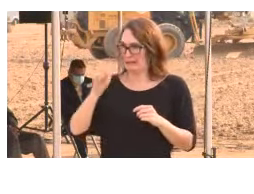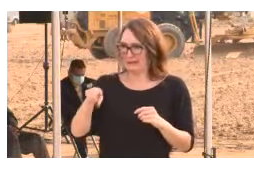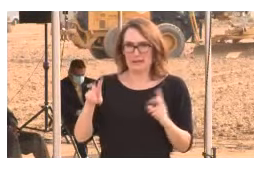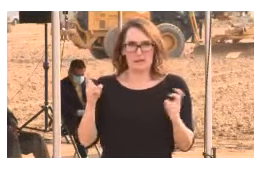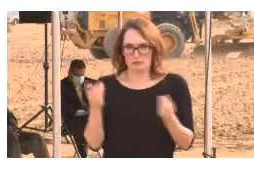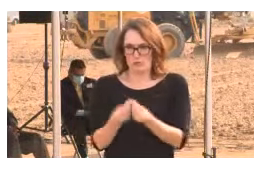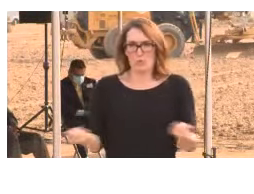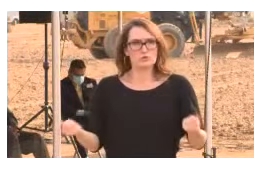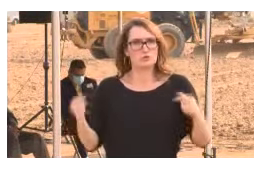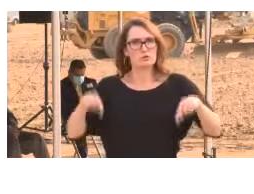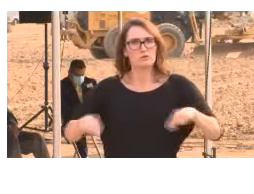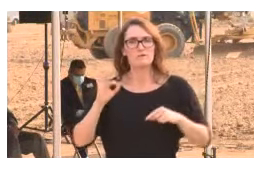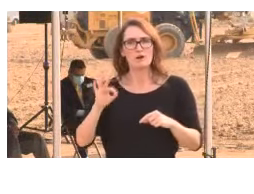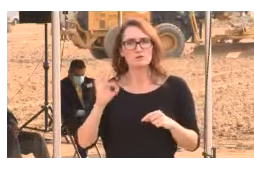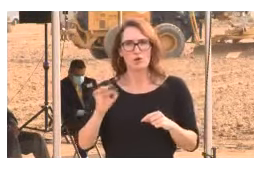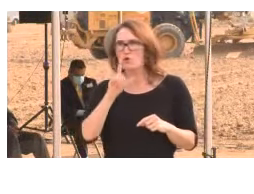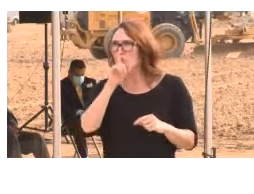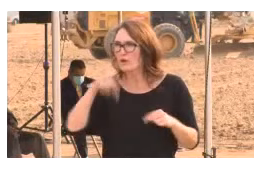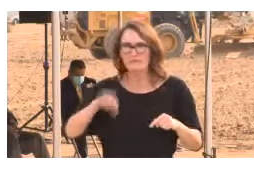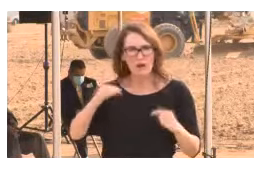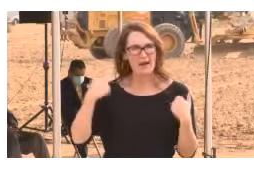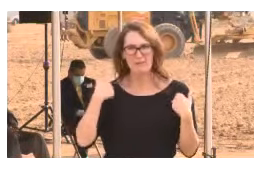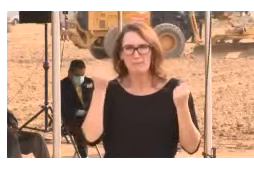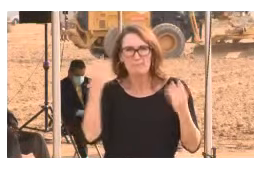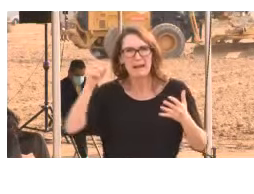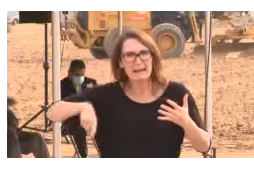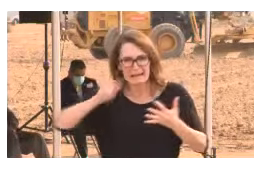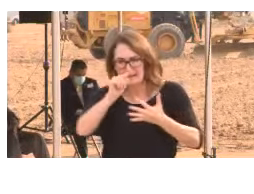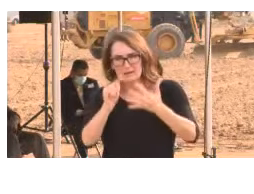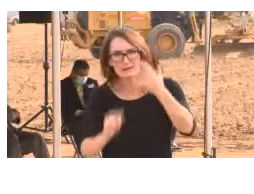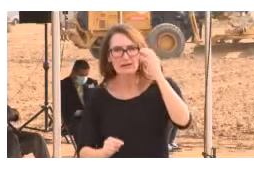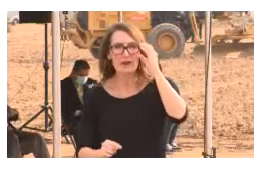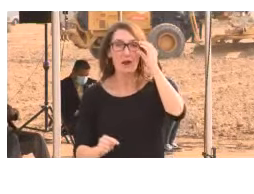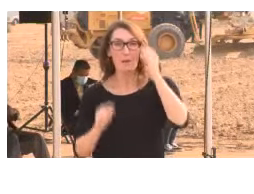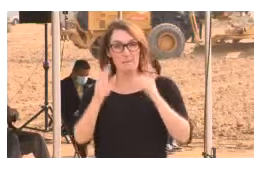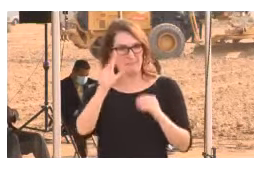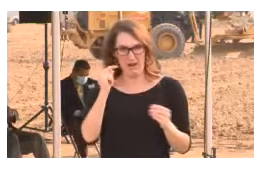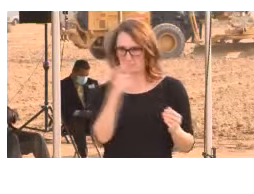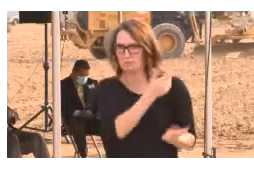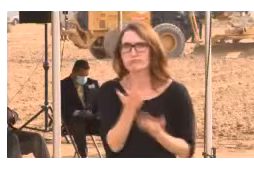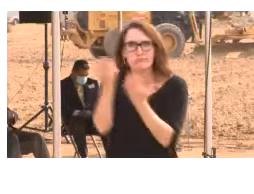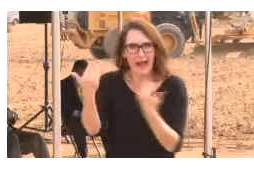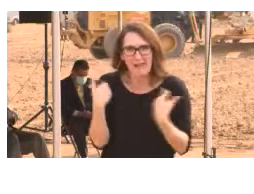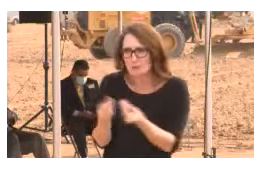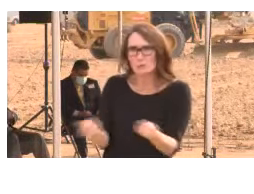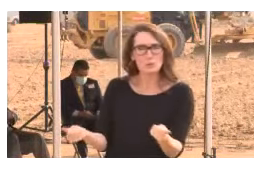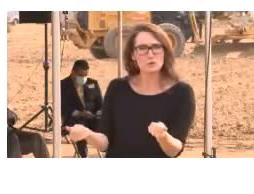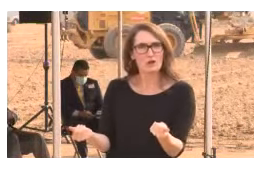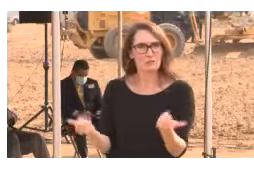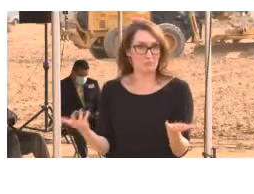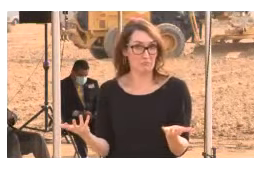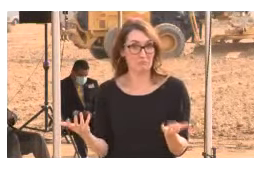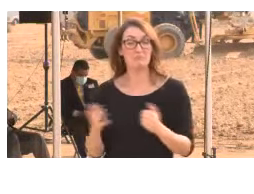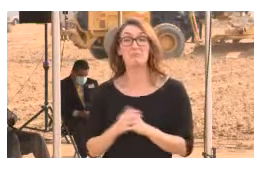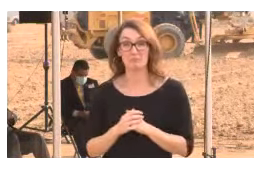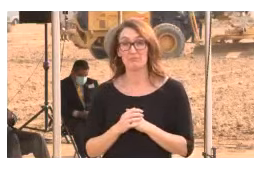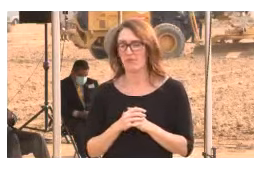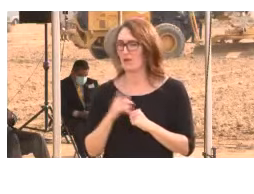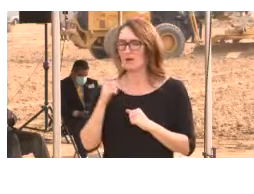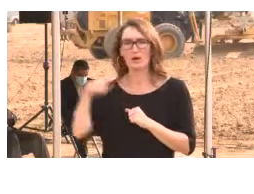Fresno, and that the need in Fresno was so great and the solution was so compelling that it